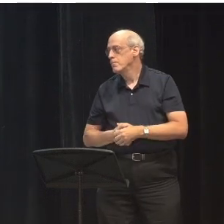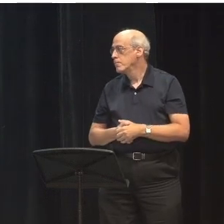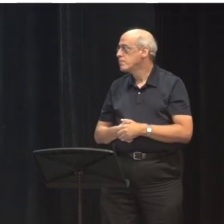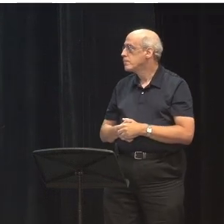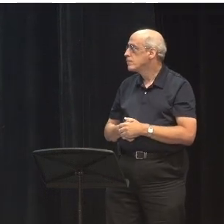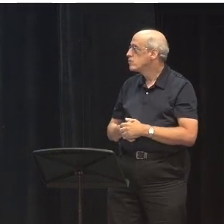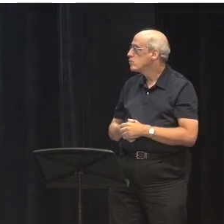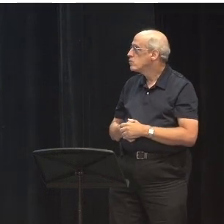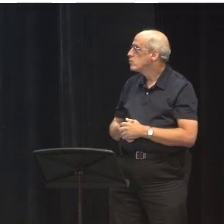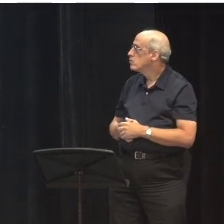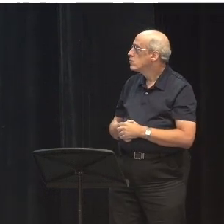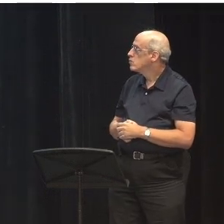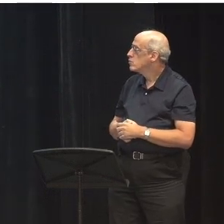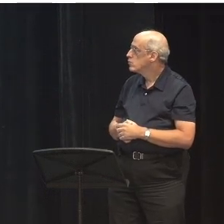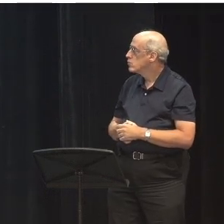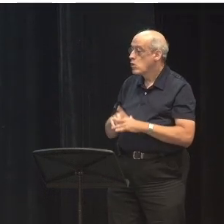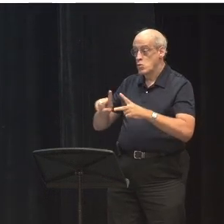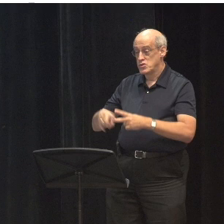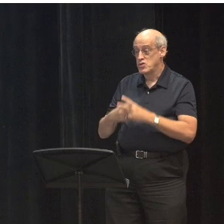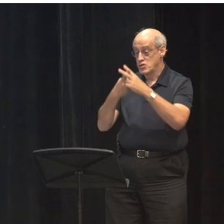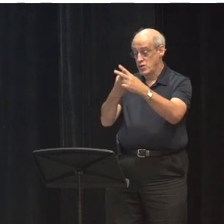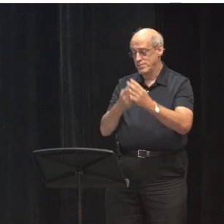record. So let's get started.